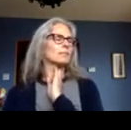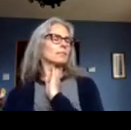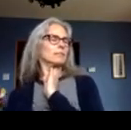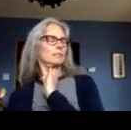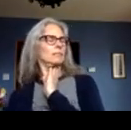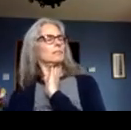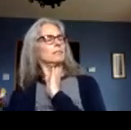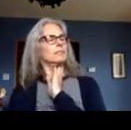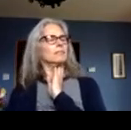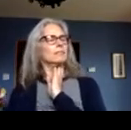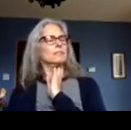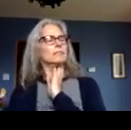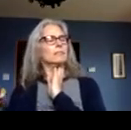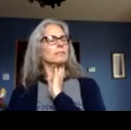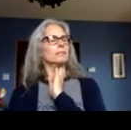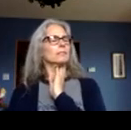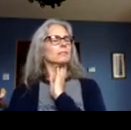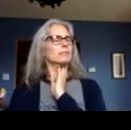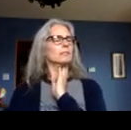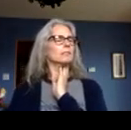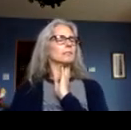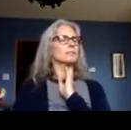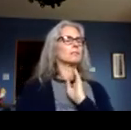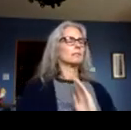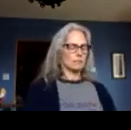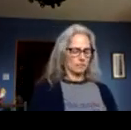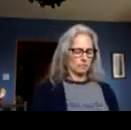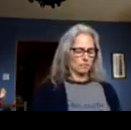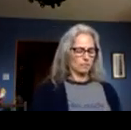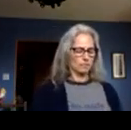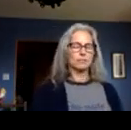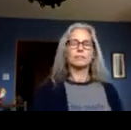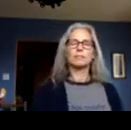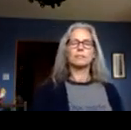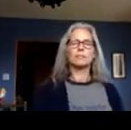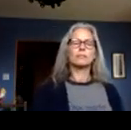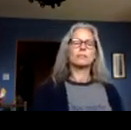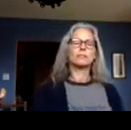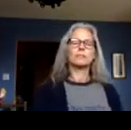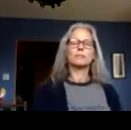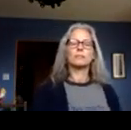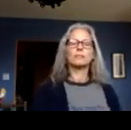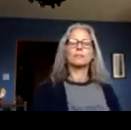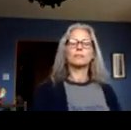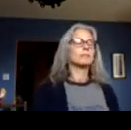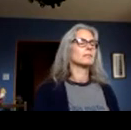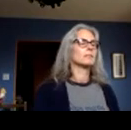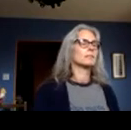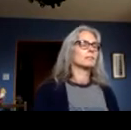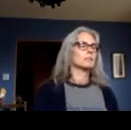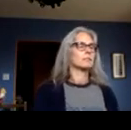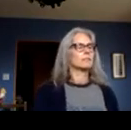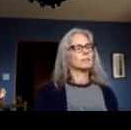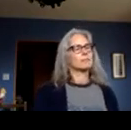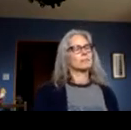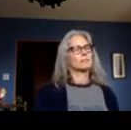students see it. So it's pretty cool that students can only see what they are assigned. So I can also do that with groups. I can assign, just a small group to